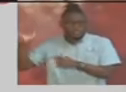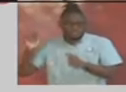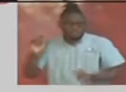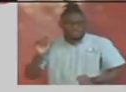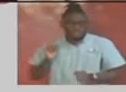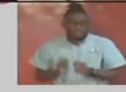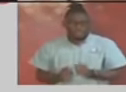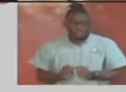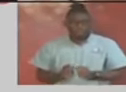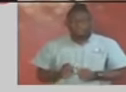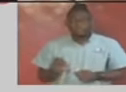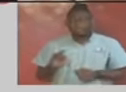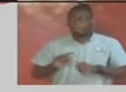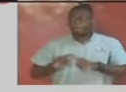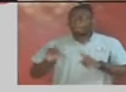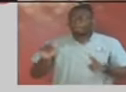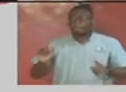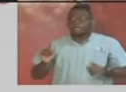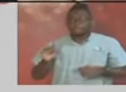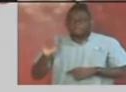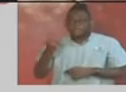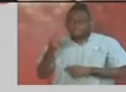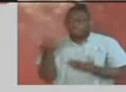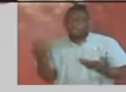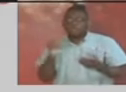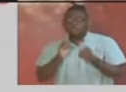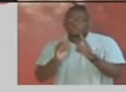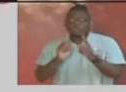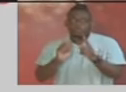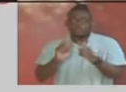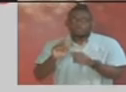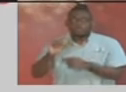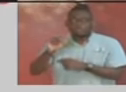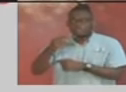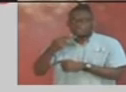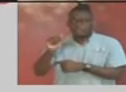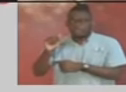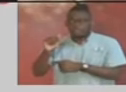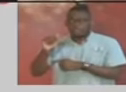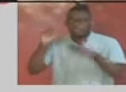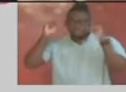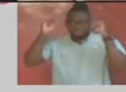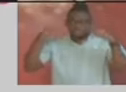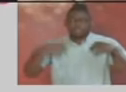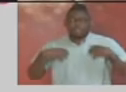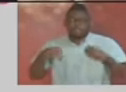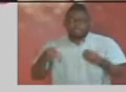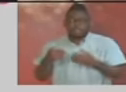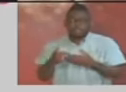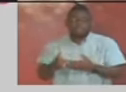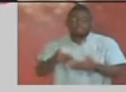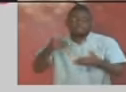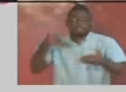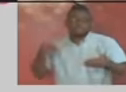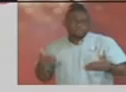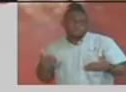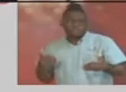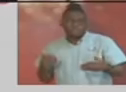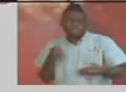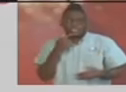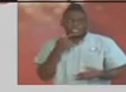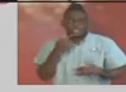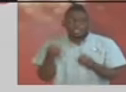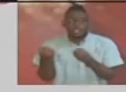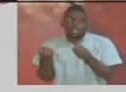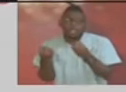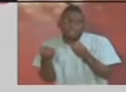have to be a discussion between the THA and the Ministry of Health as well before we can make a determination of an actual amount.